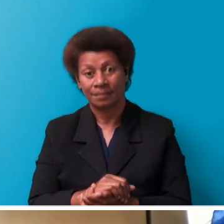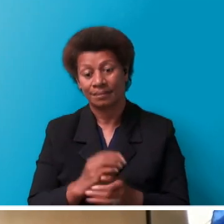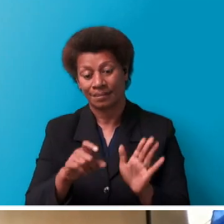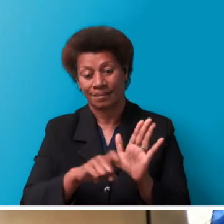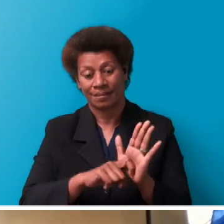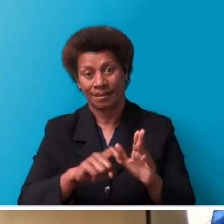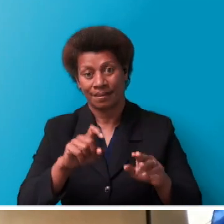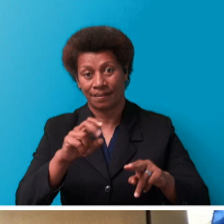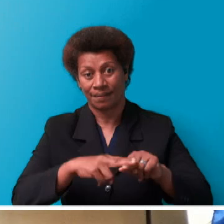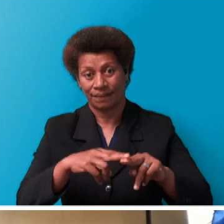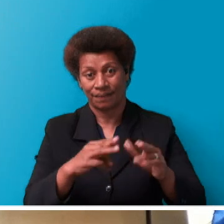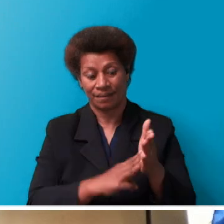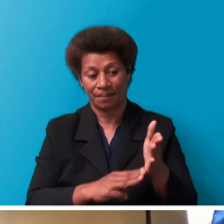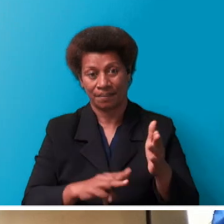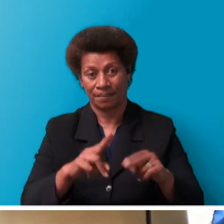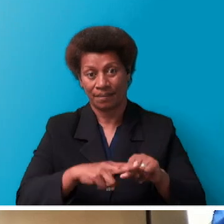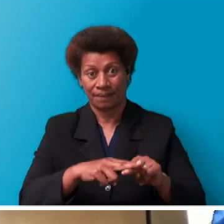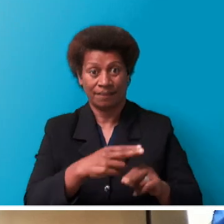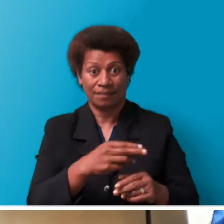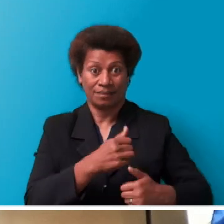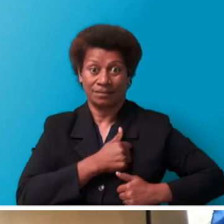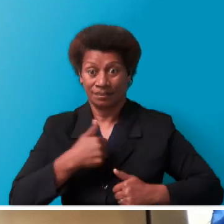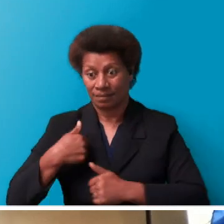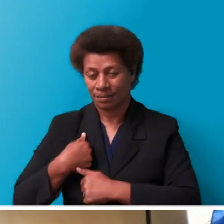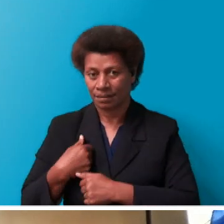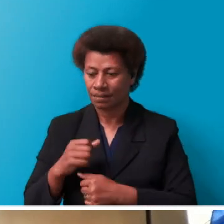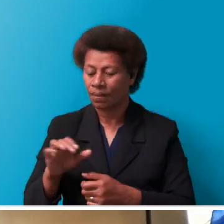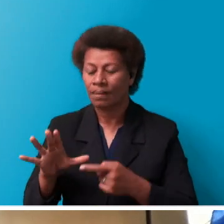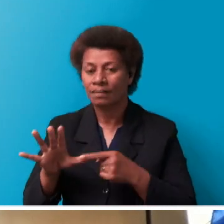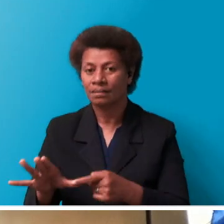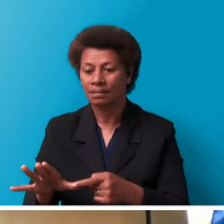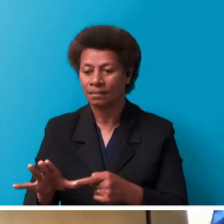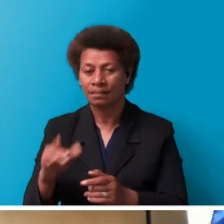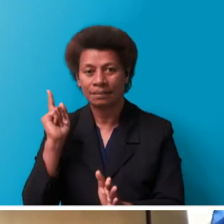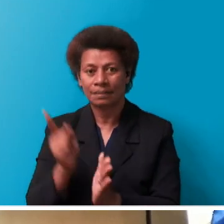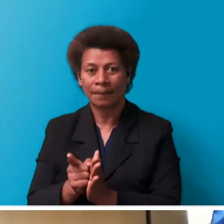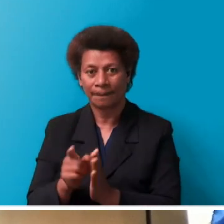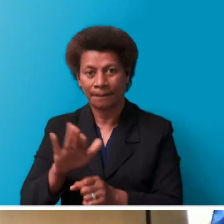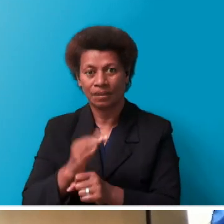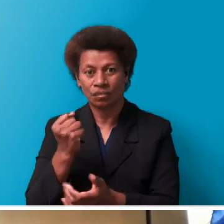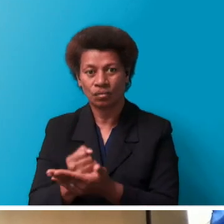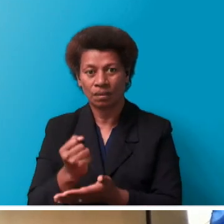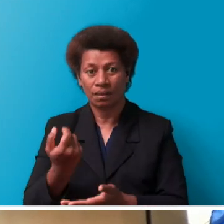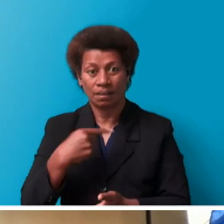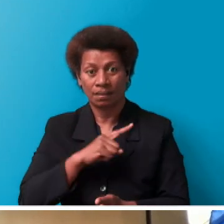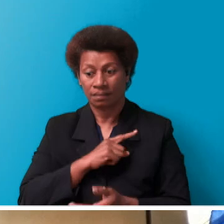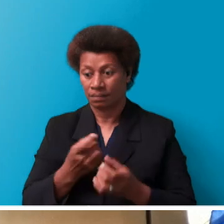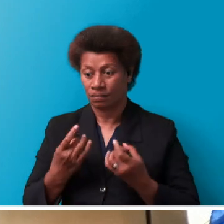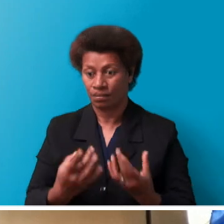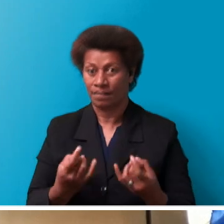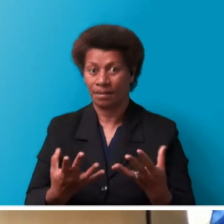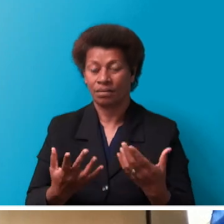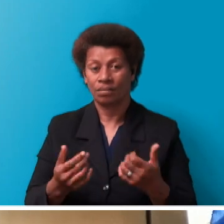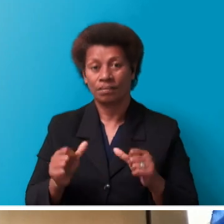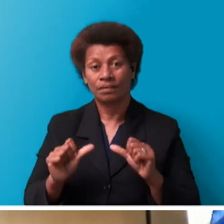our national disaster response mechanisms, ensuring that we are always prepared to protect our citizens